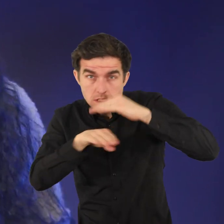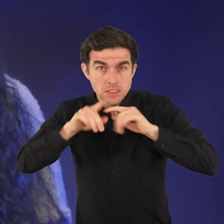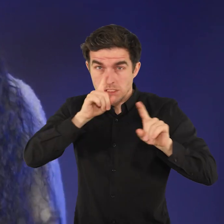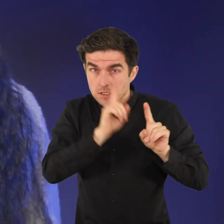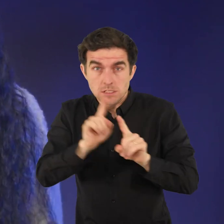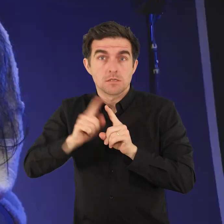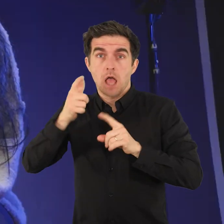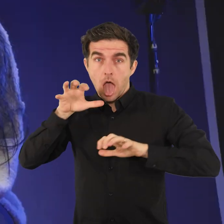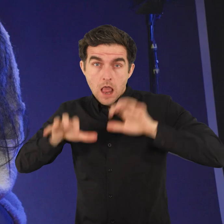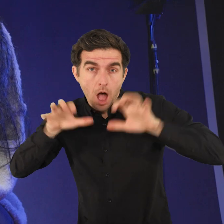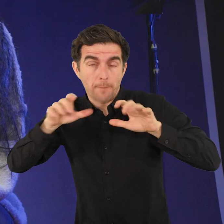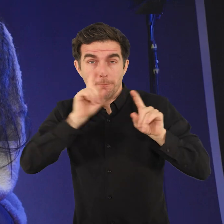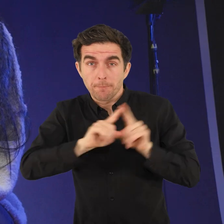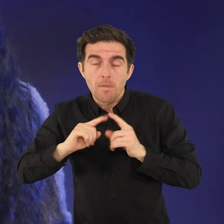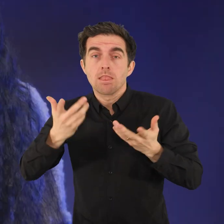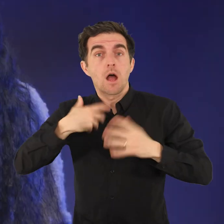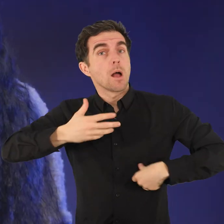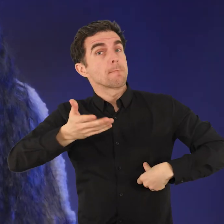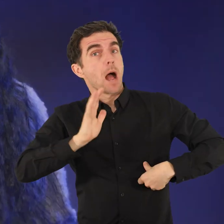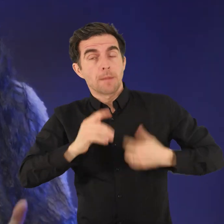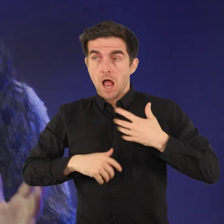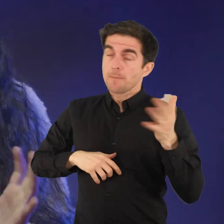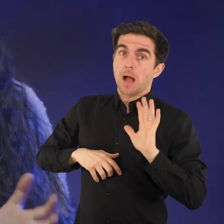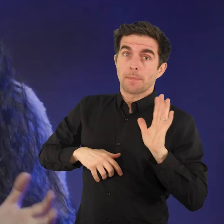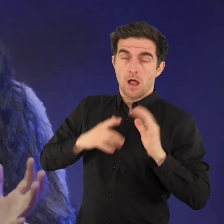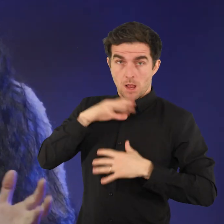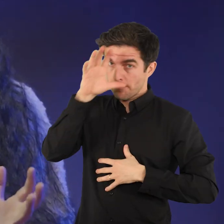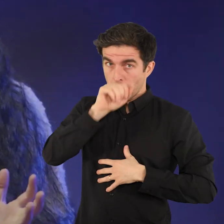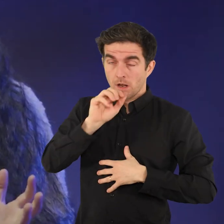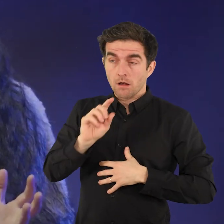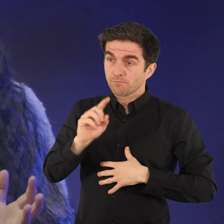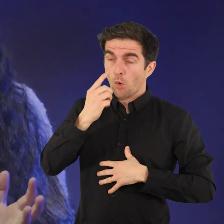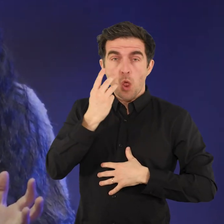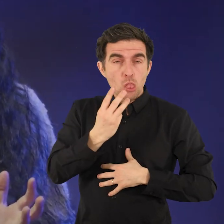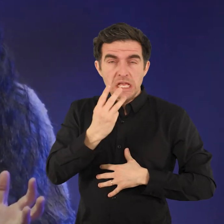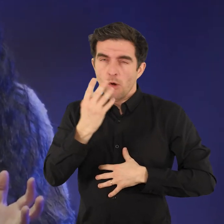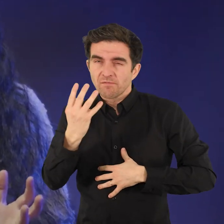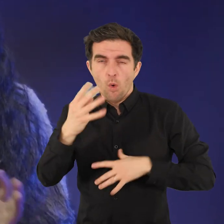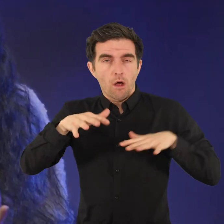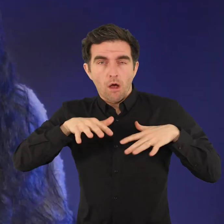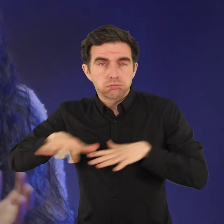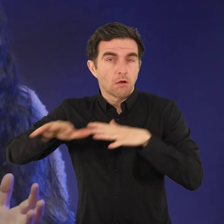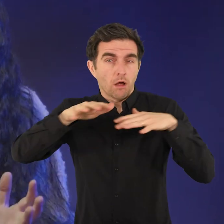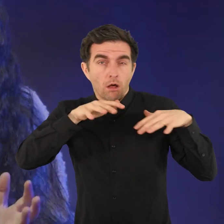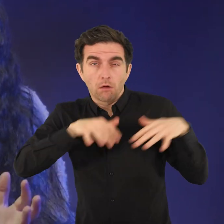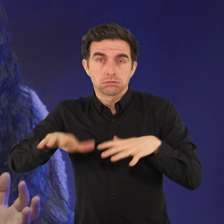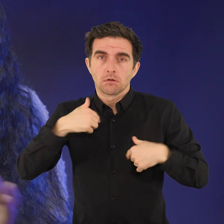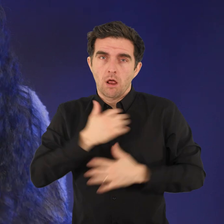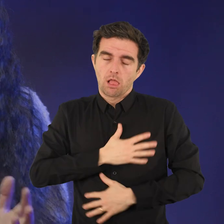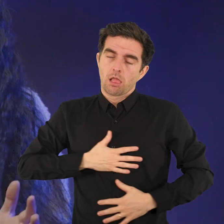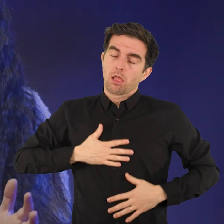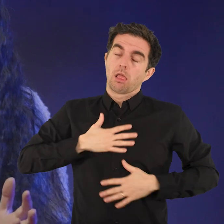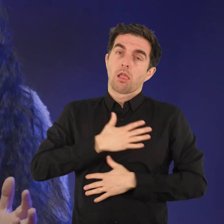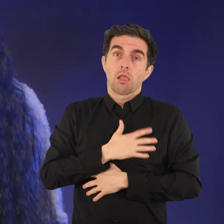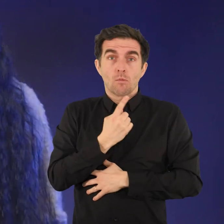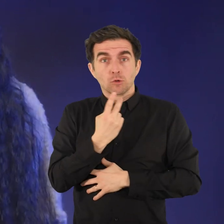the woodblock, and we have to say goodbye. And I remember like first 3 or 4 rotations, it took me like a day or two to get